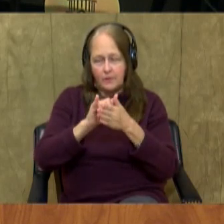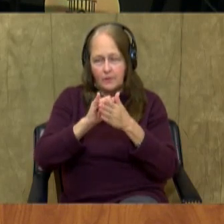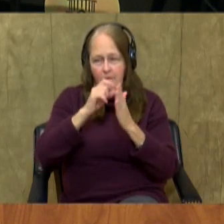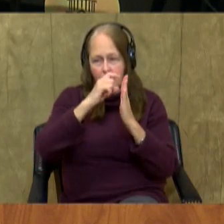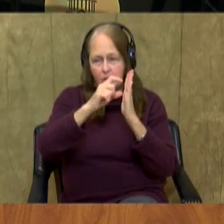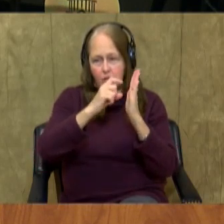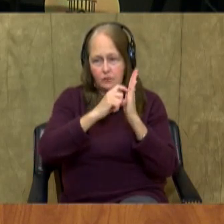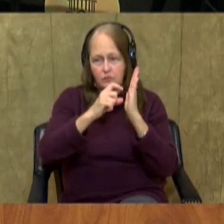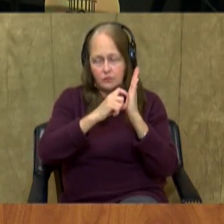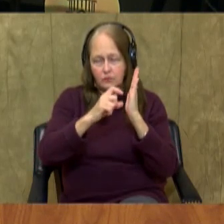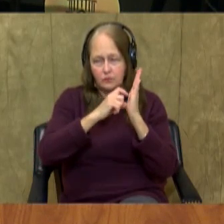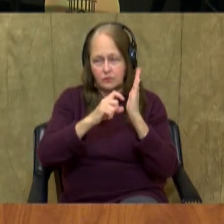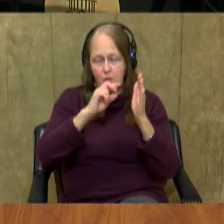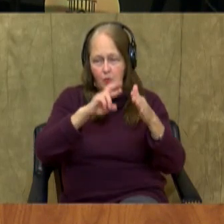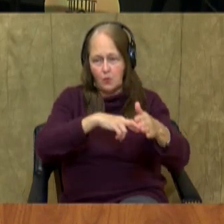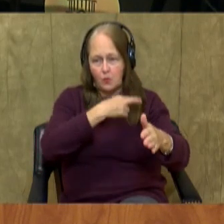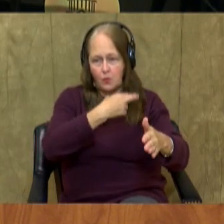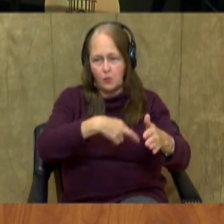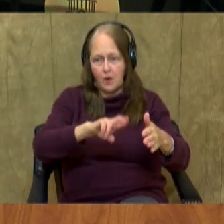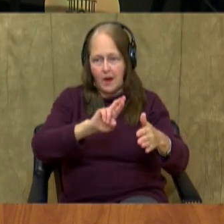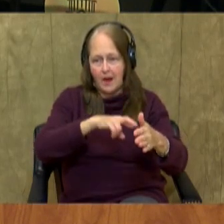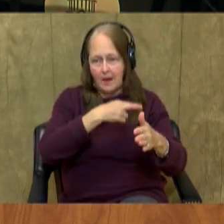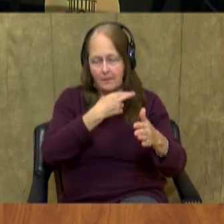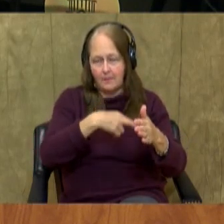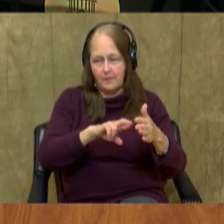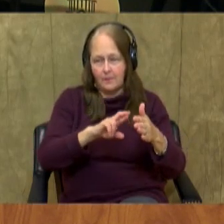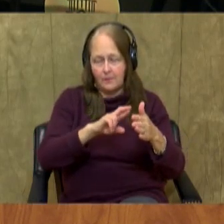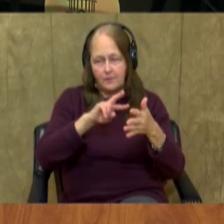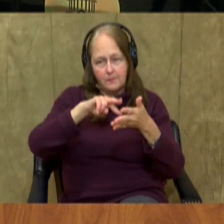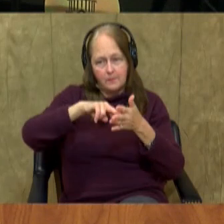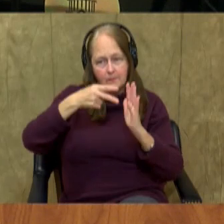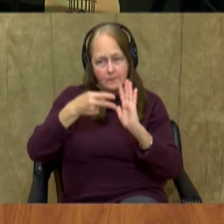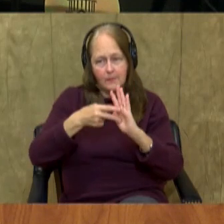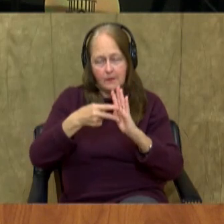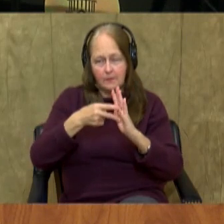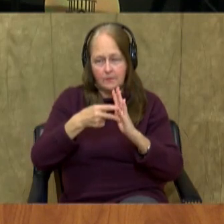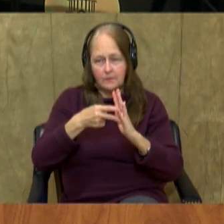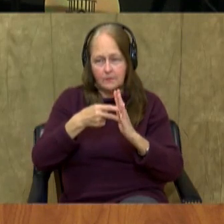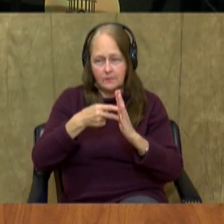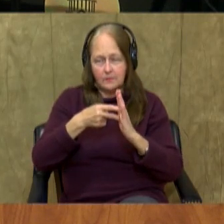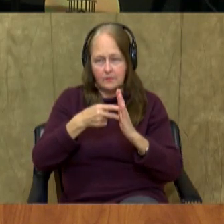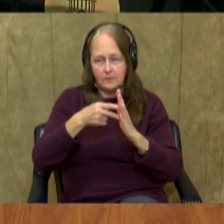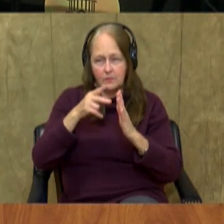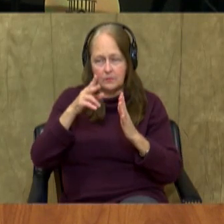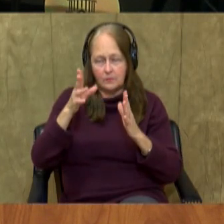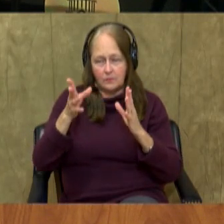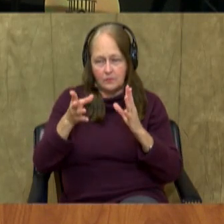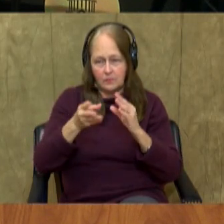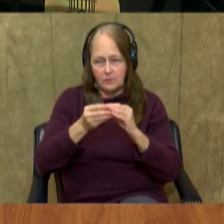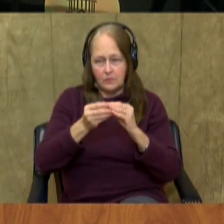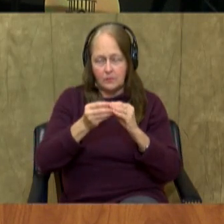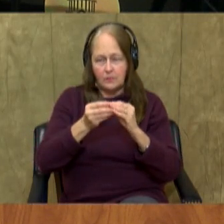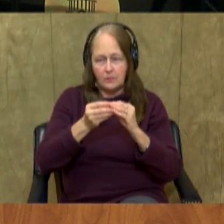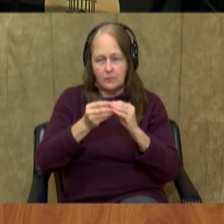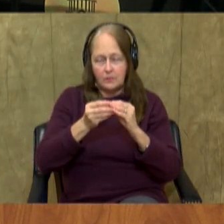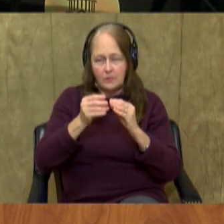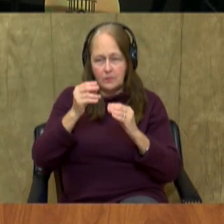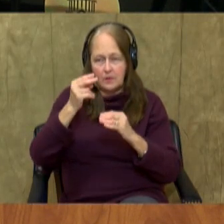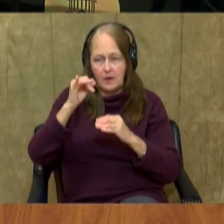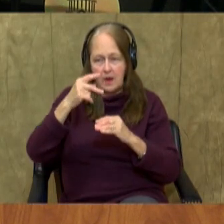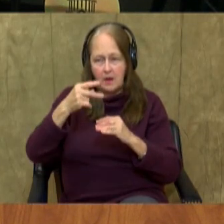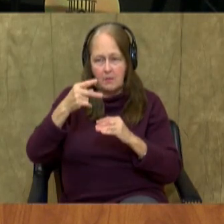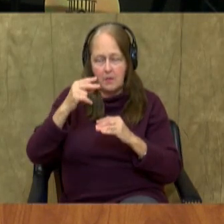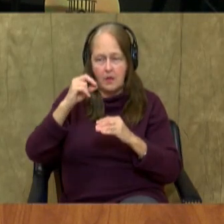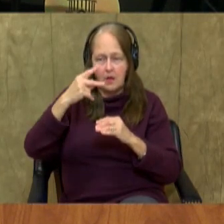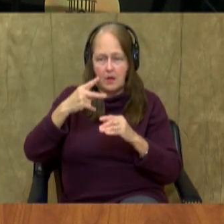hop have rhyme schemes, rhythms, and meters. In addition, hip hop lyrics deal